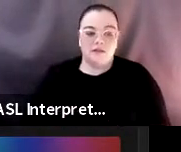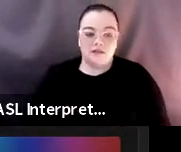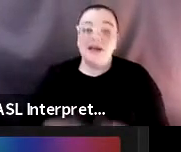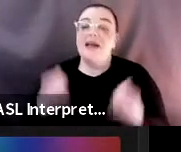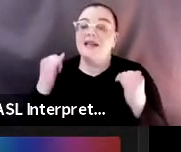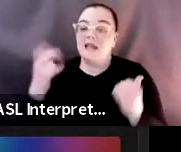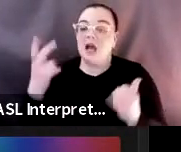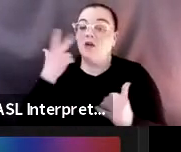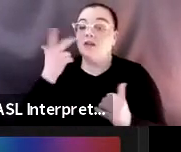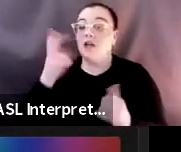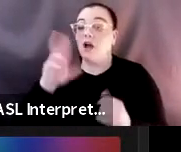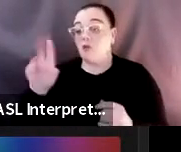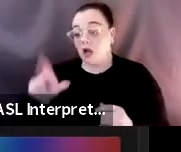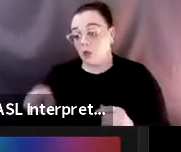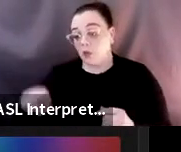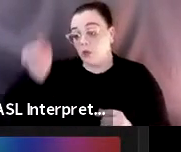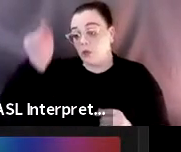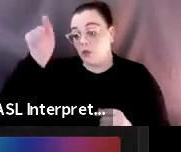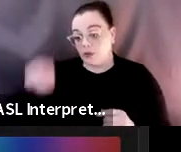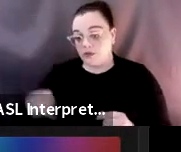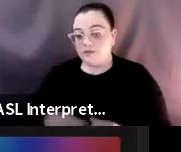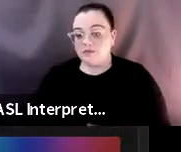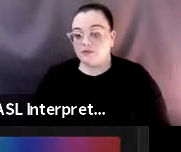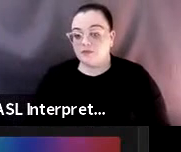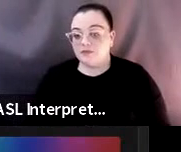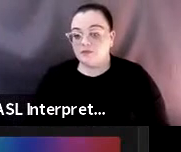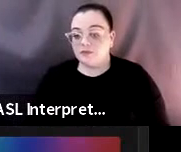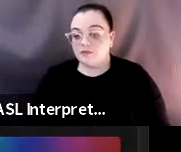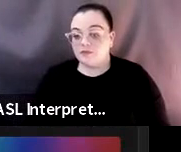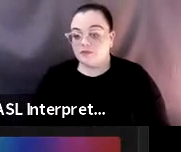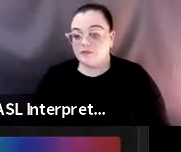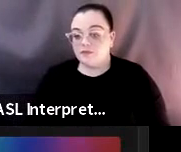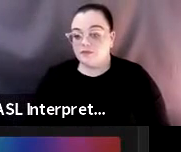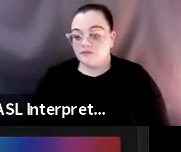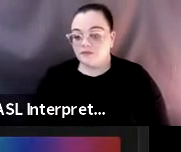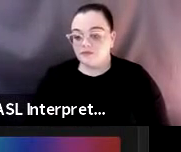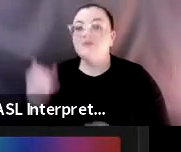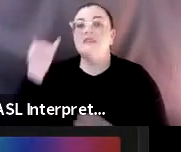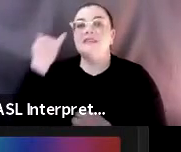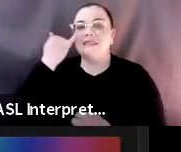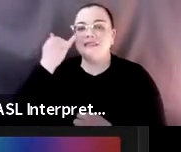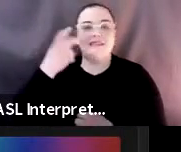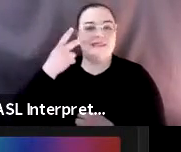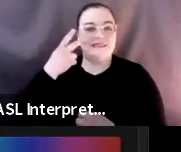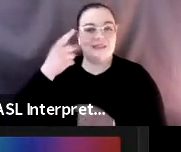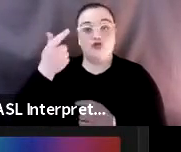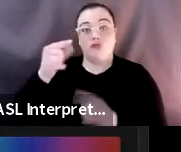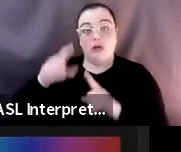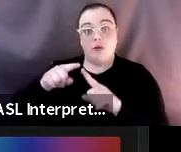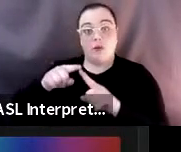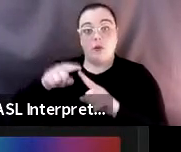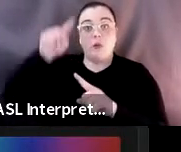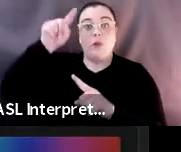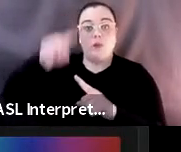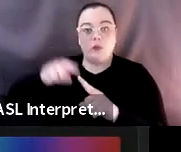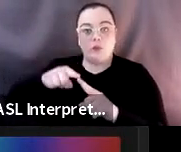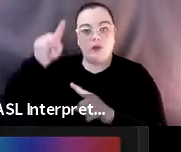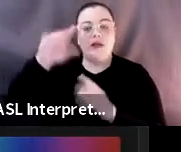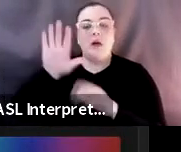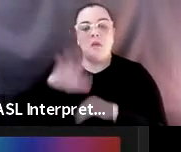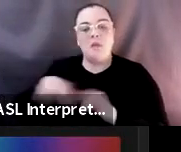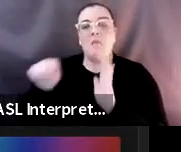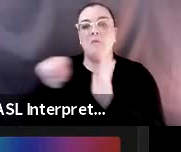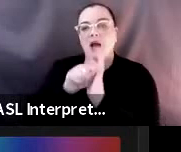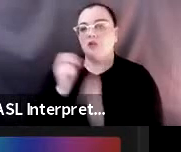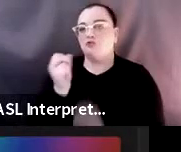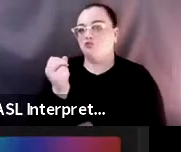audio levels on the right hand side. You're the best. And you can see, thank you for getting here so now all quickly. of a sudden we're pretty much right at -12. So that's about